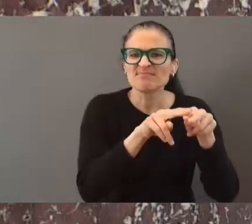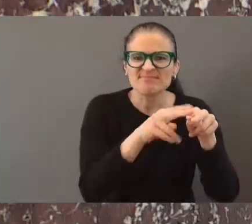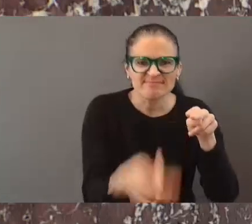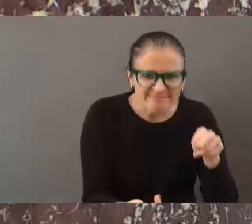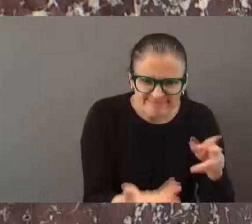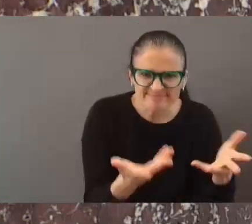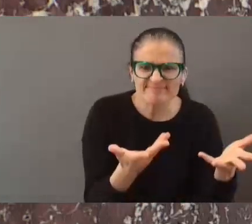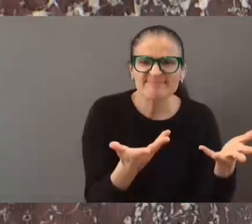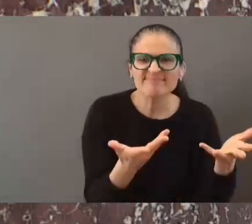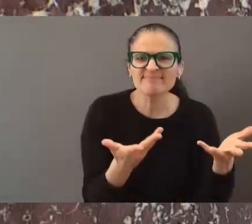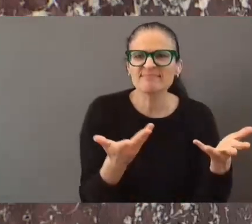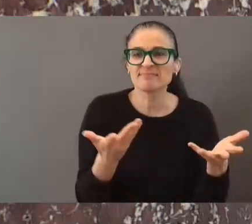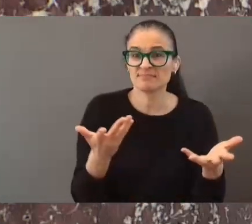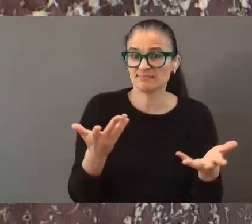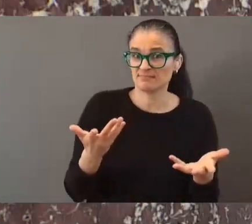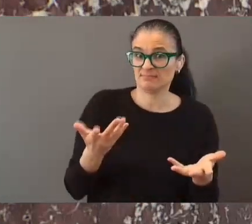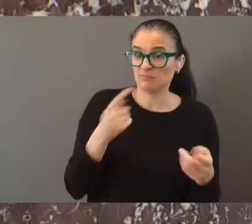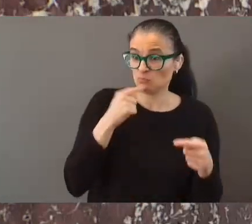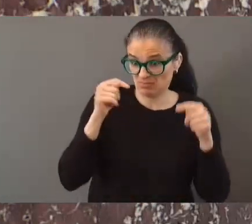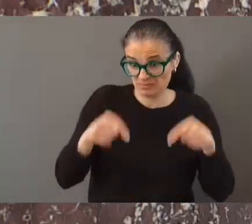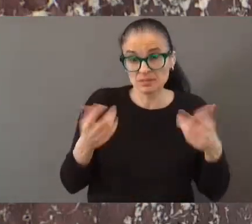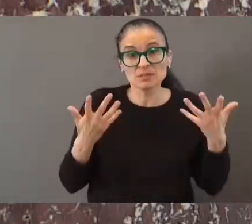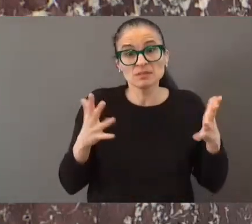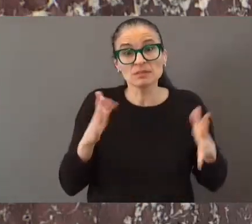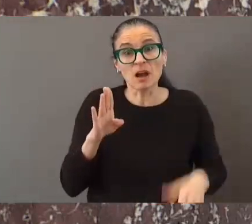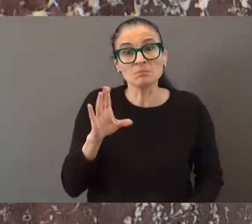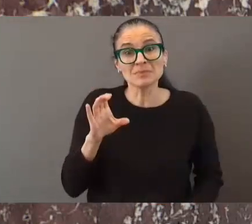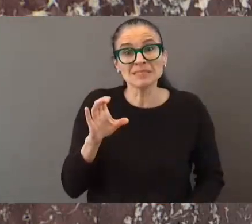British Columbia. They're not worried about other jurisdictions.